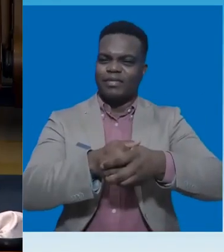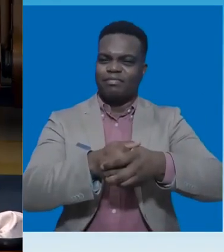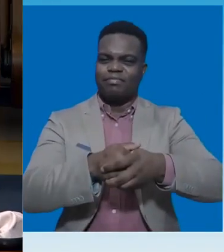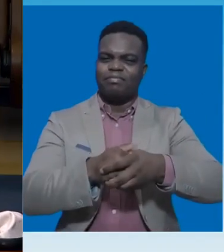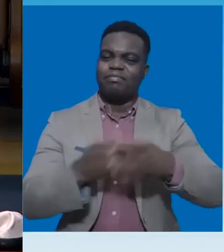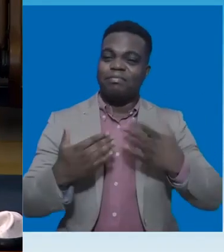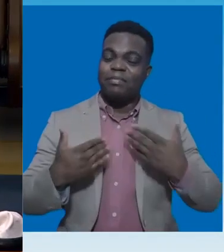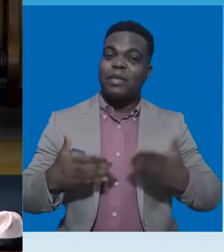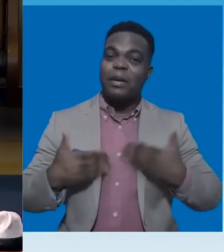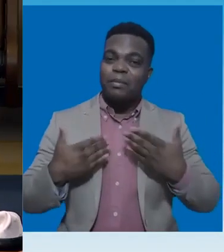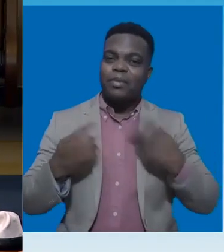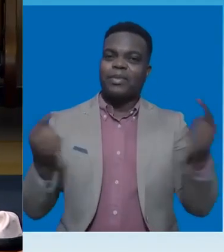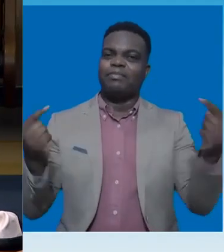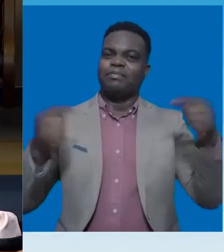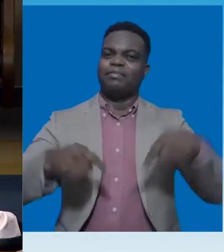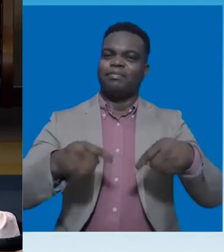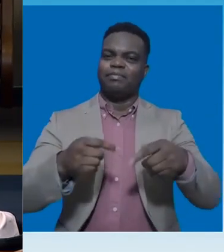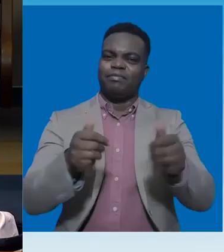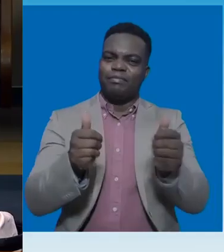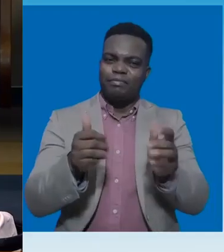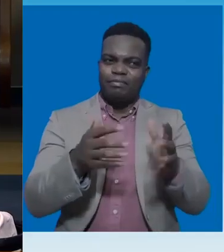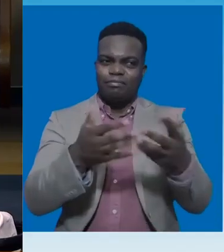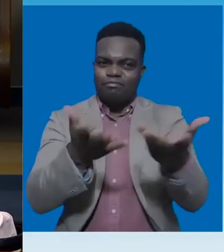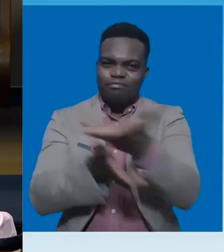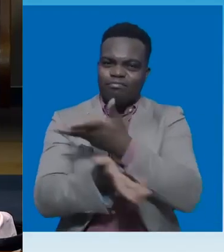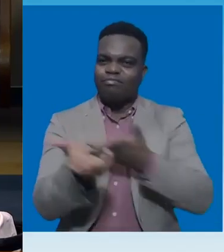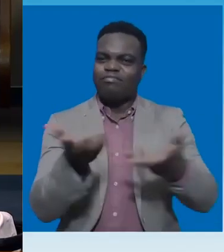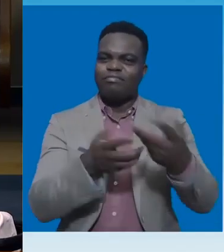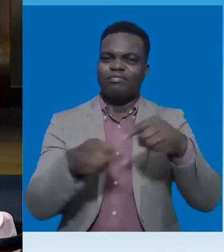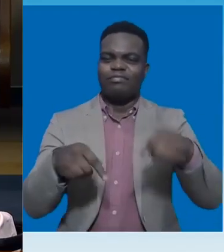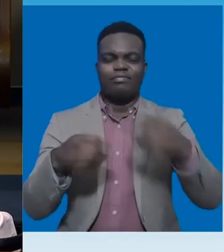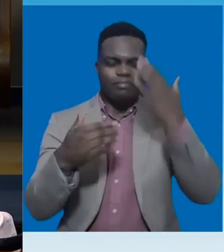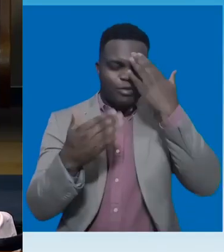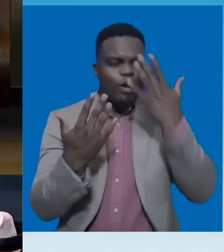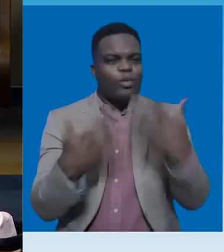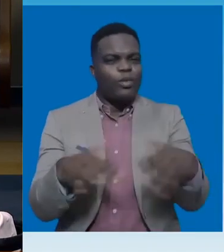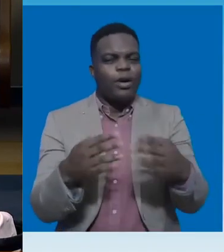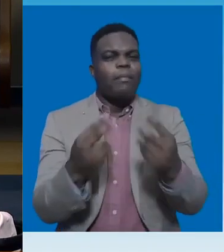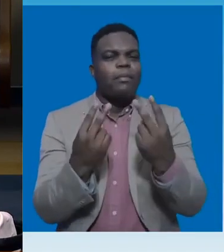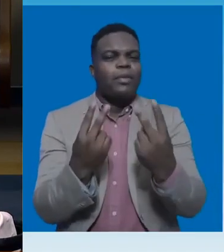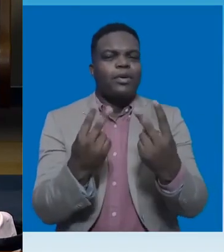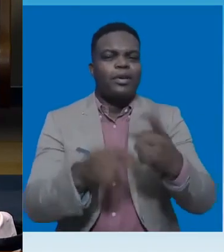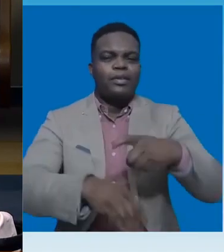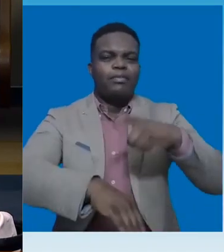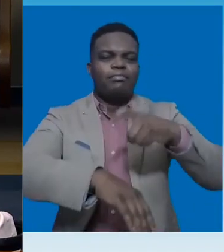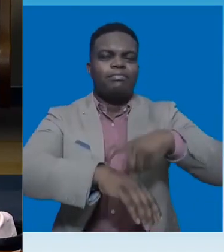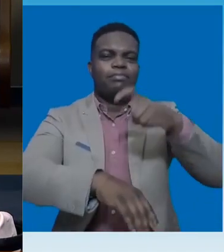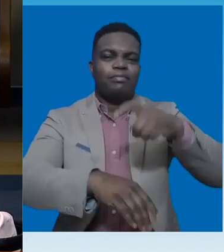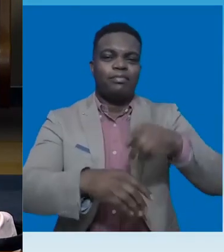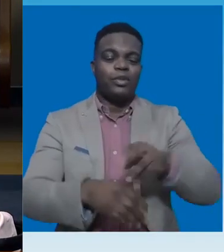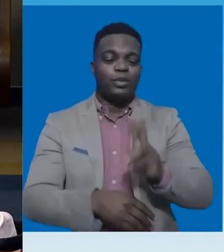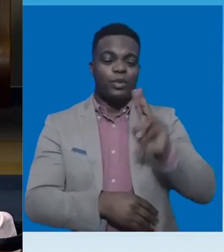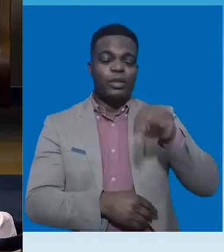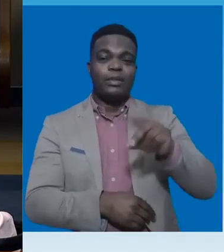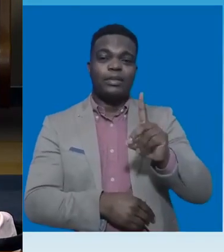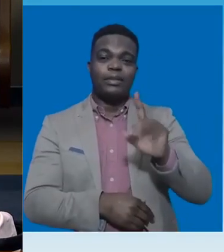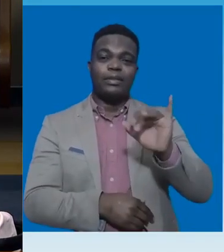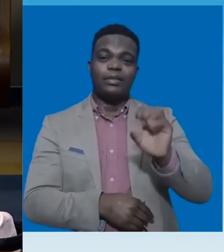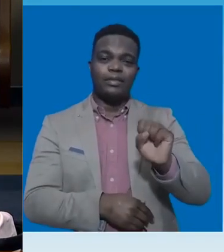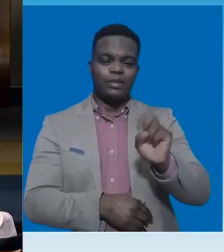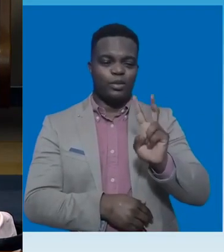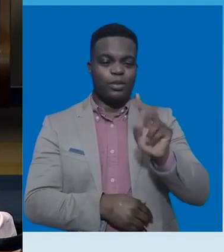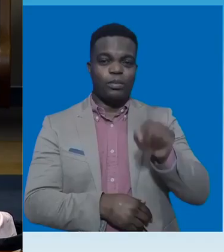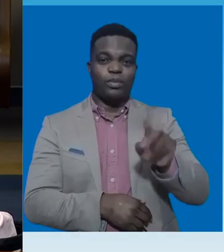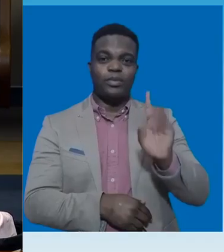important moment as we launch UNDIS 2.0. At this time, when the